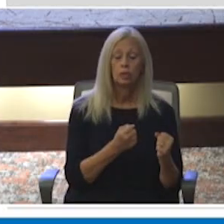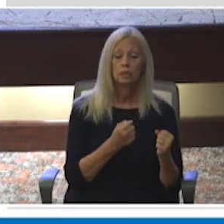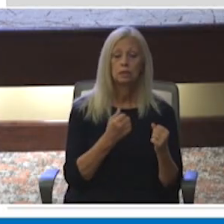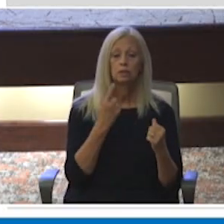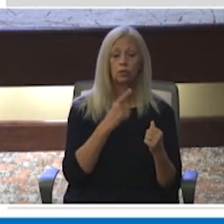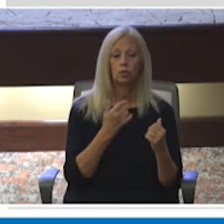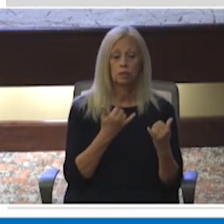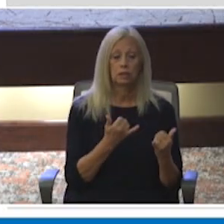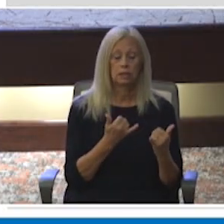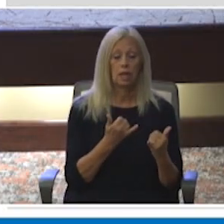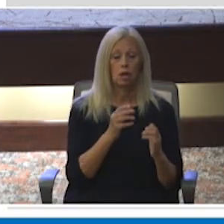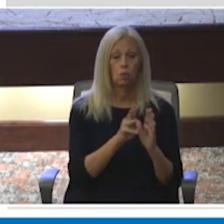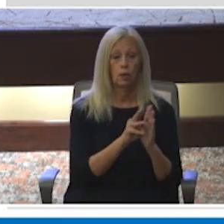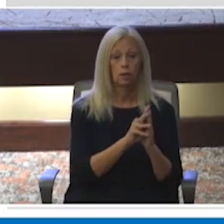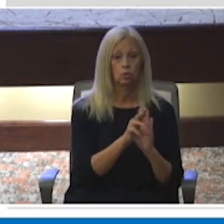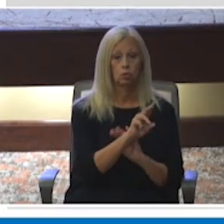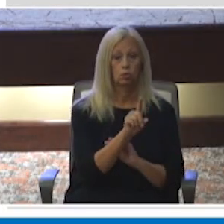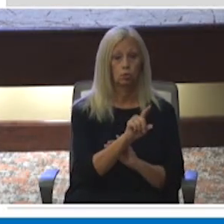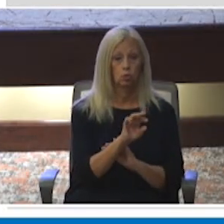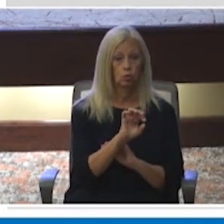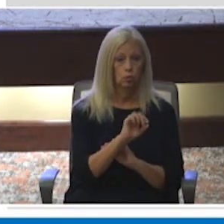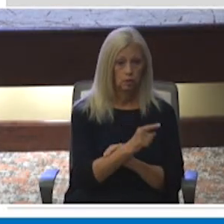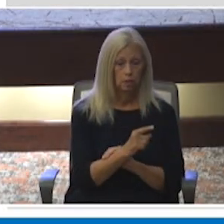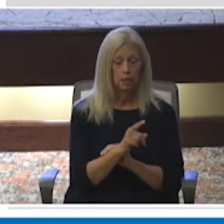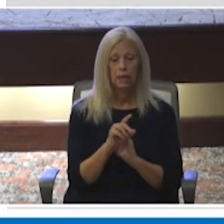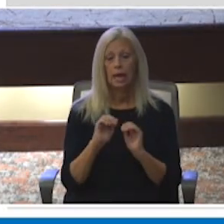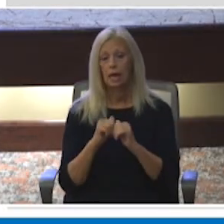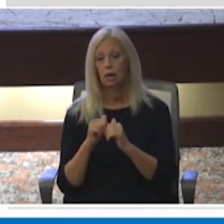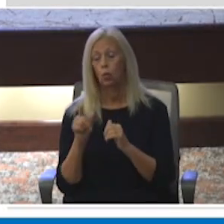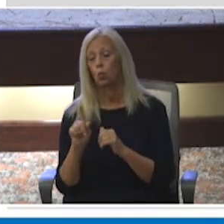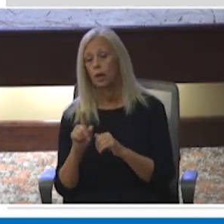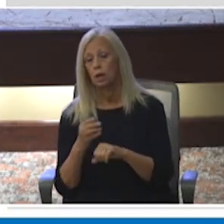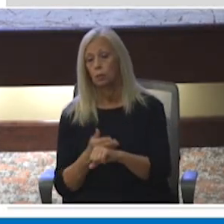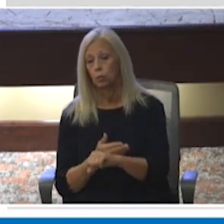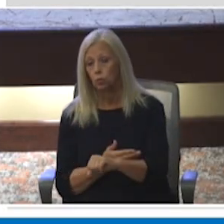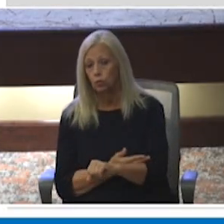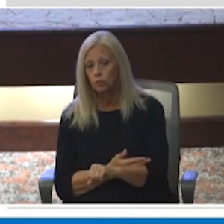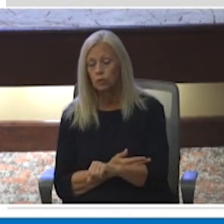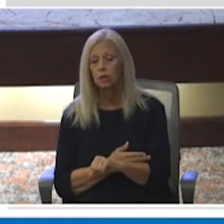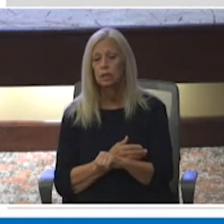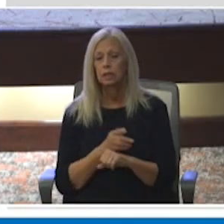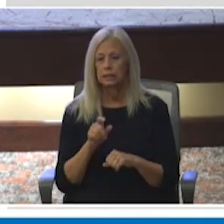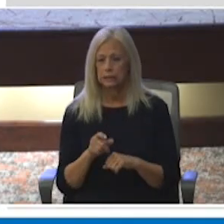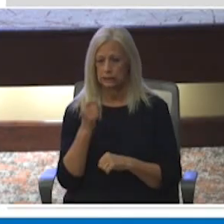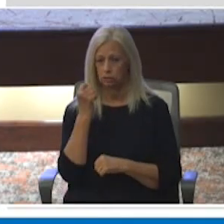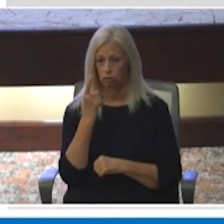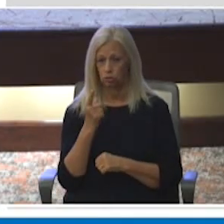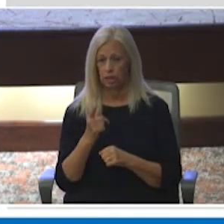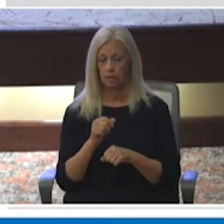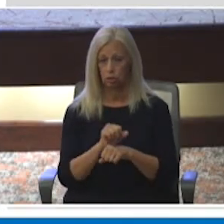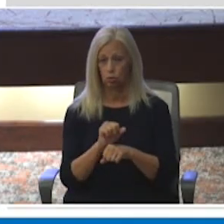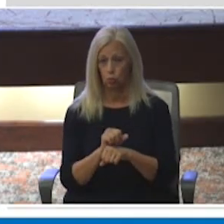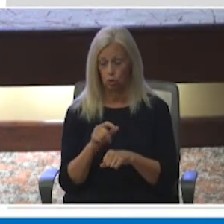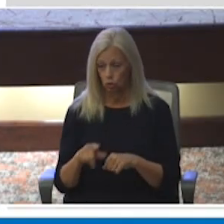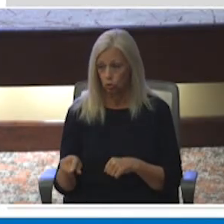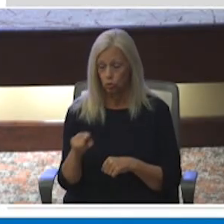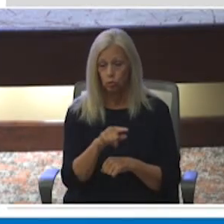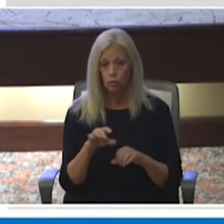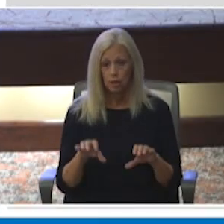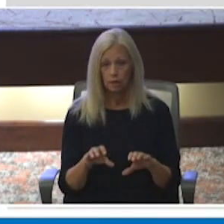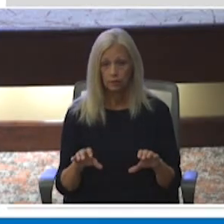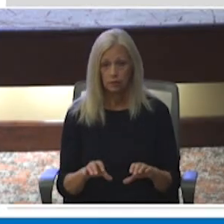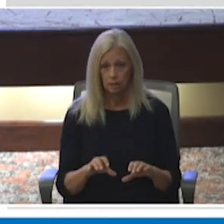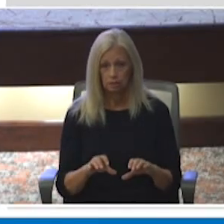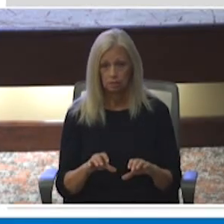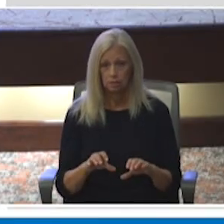Waco zoning regulations downtown, where they might be improved, to really understand the work that you all had done on the strategic roadmap. We